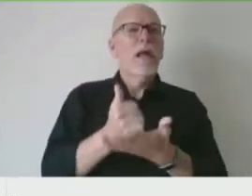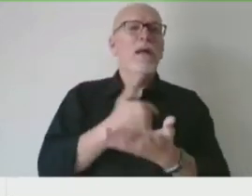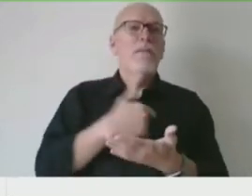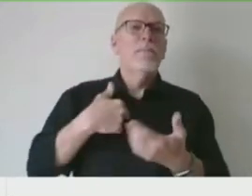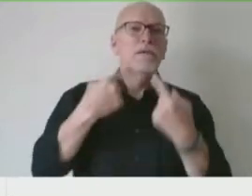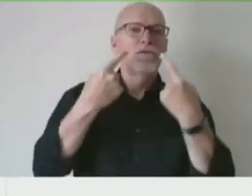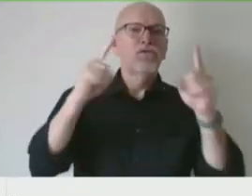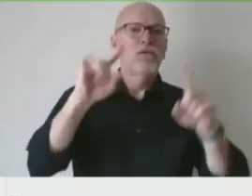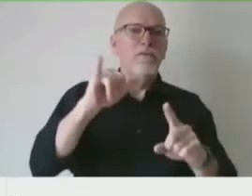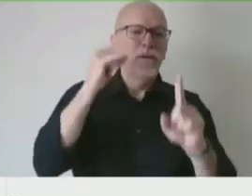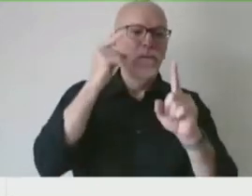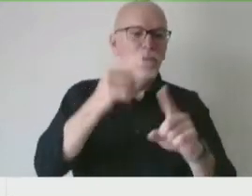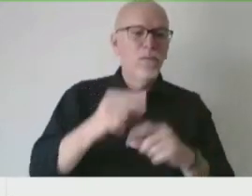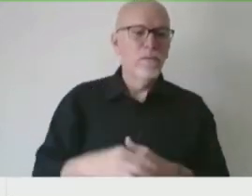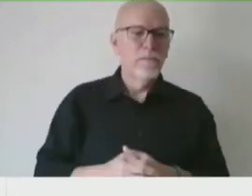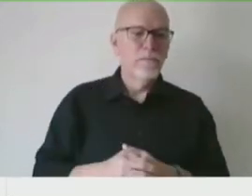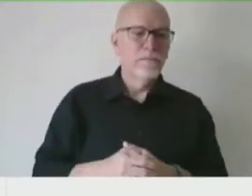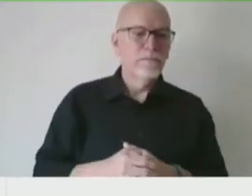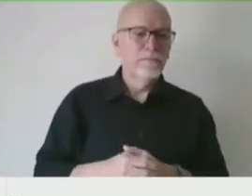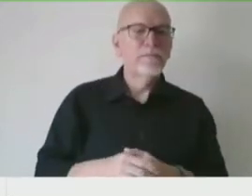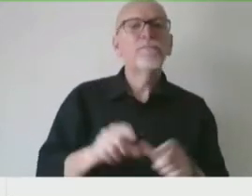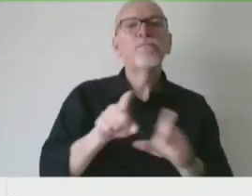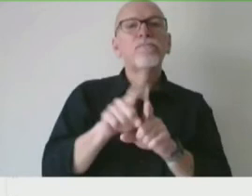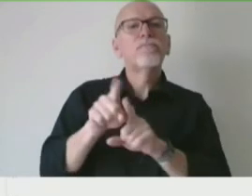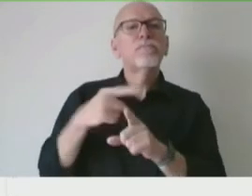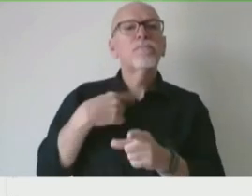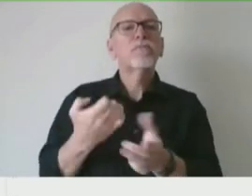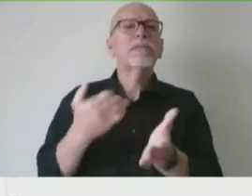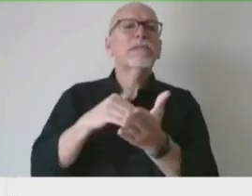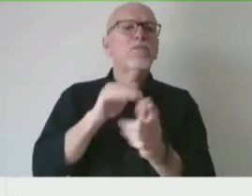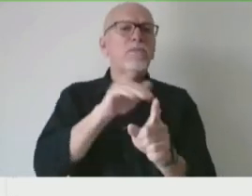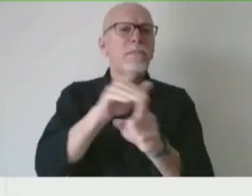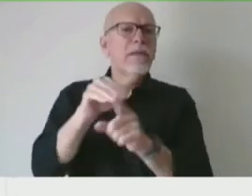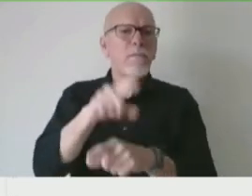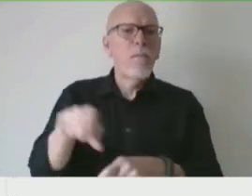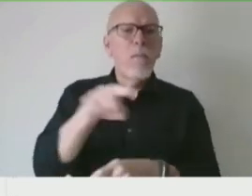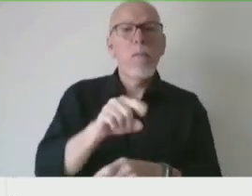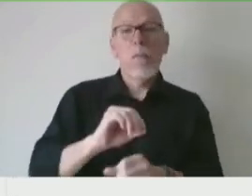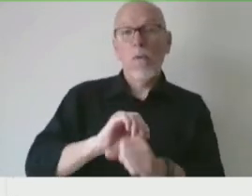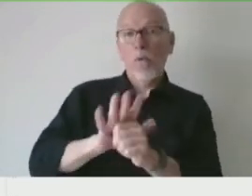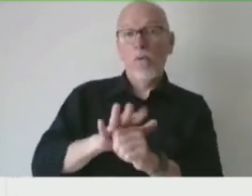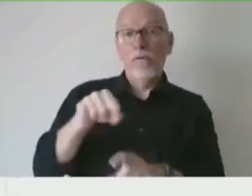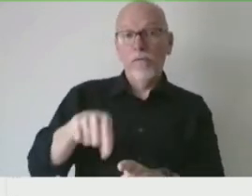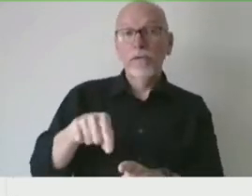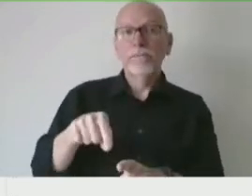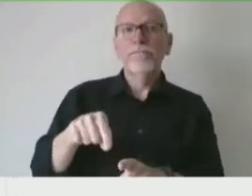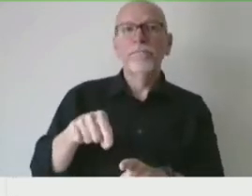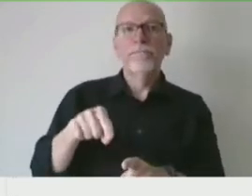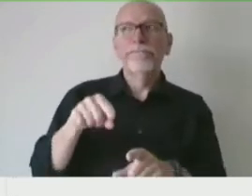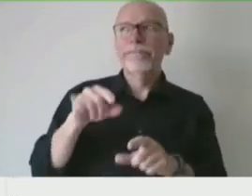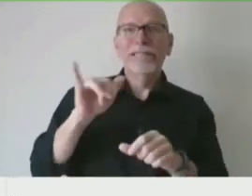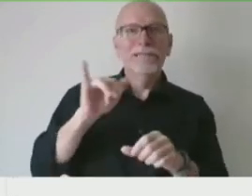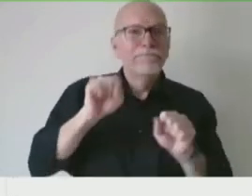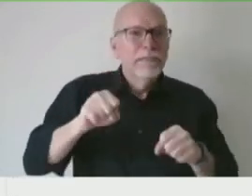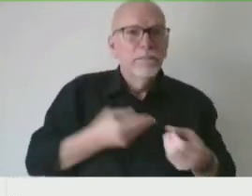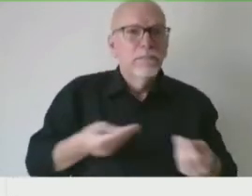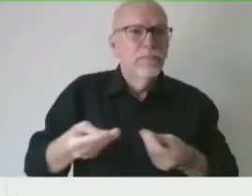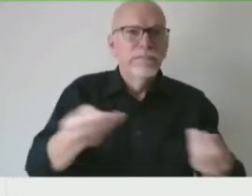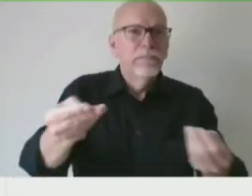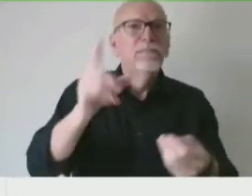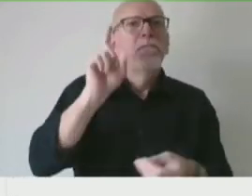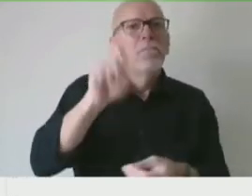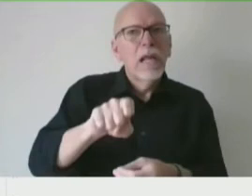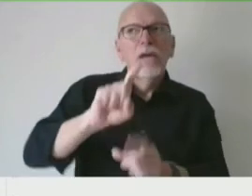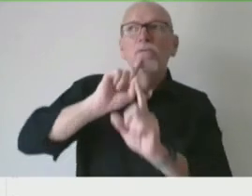goal. I also need to once again remind everyone that COVID-19 is a communicable disease that must be reported